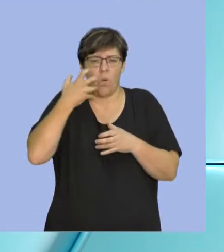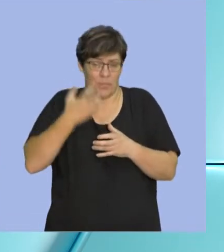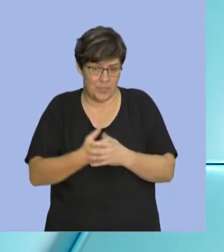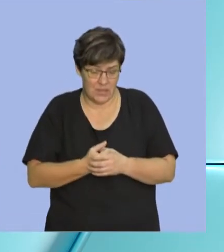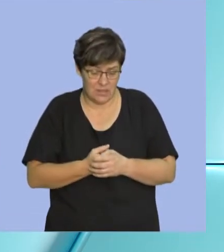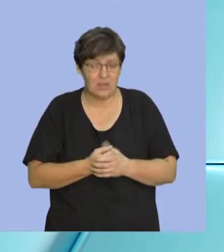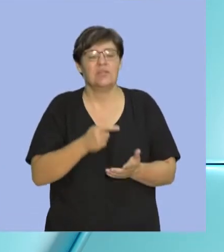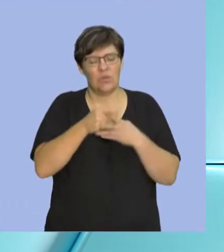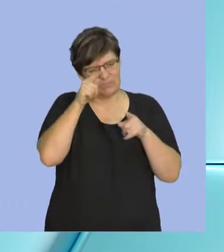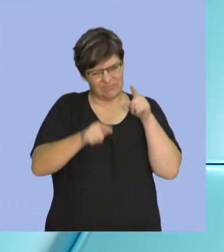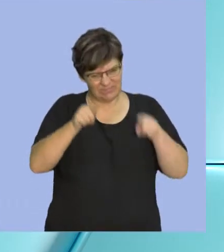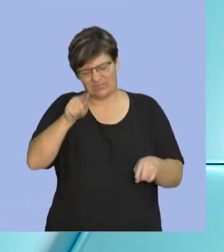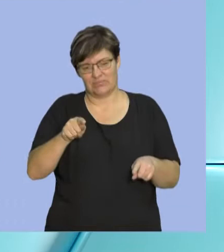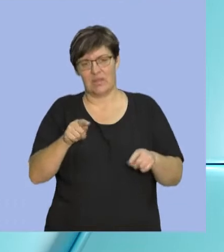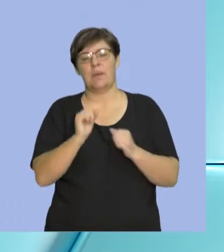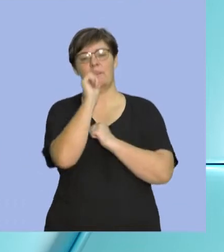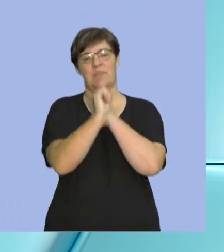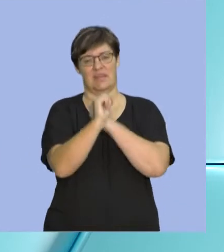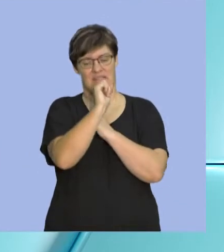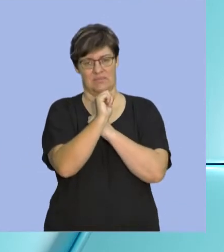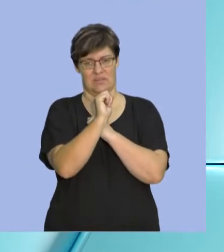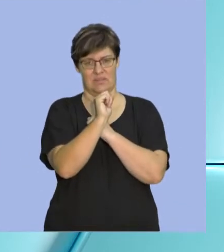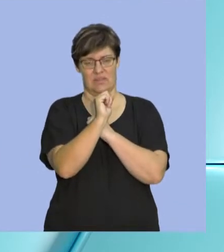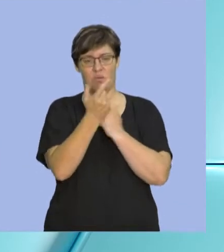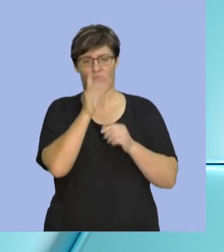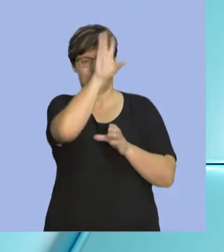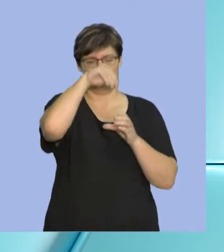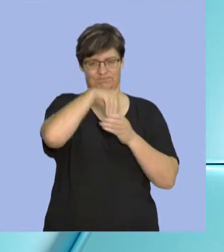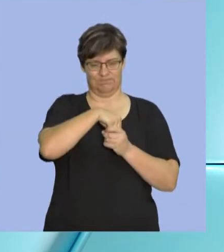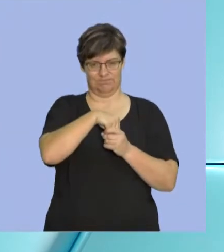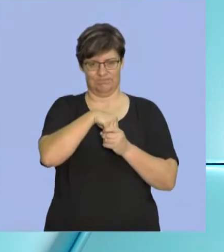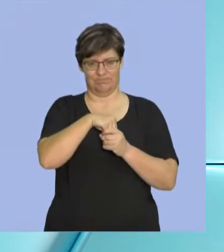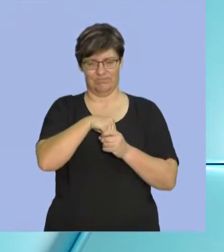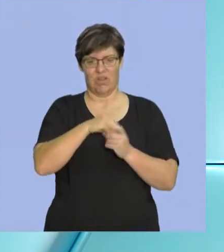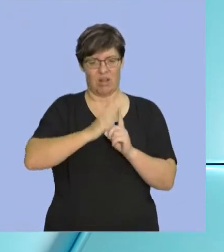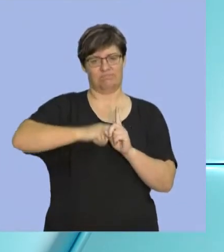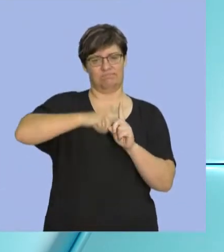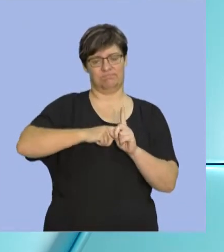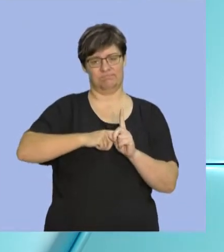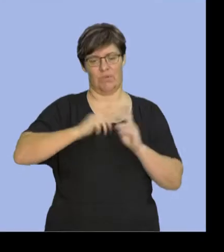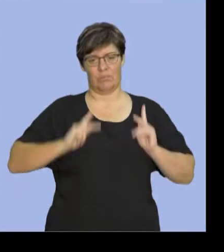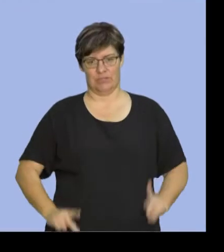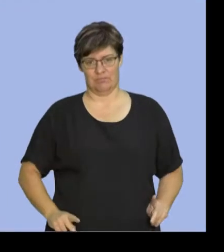all parts of the mechanisms that we incorporate in our regulation of the body temperature.